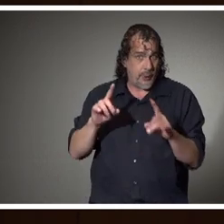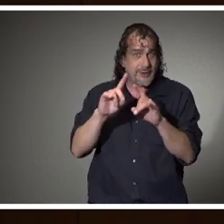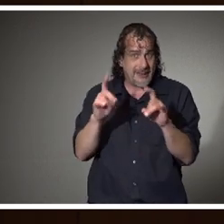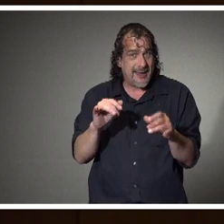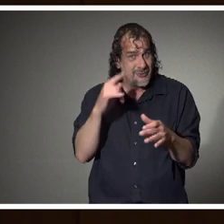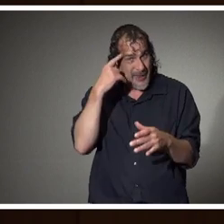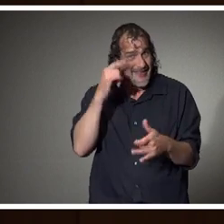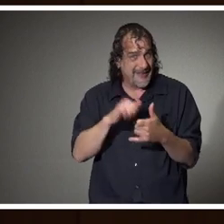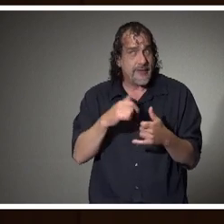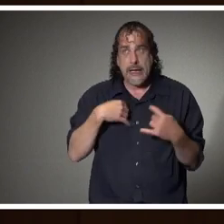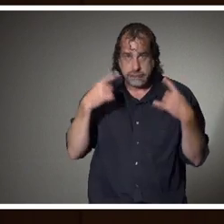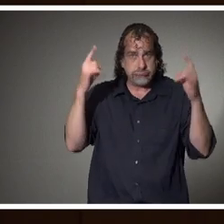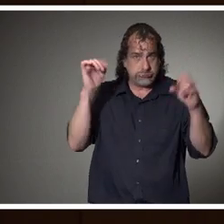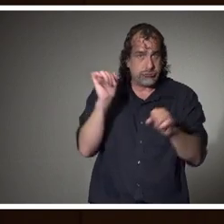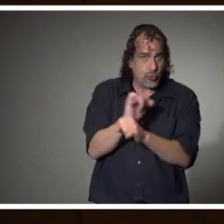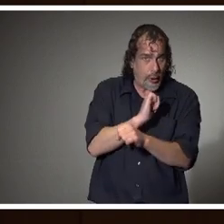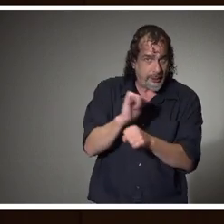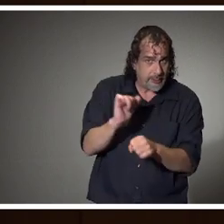working.